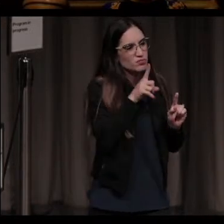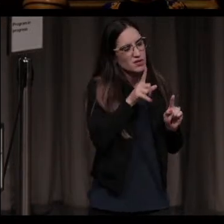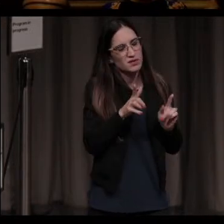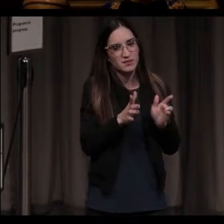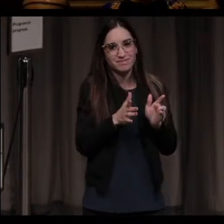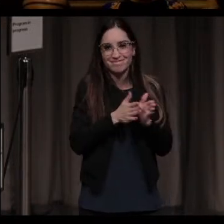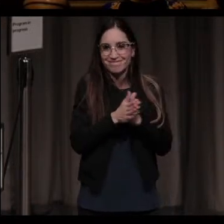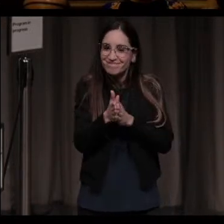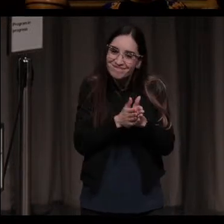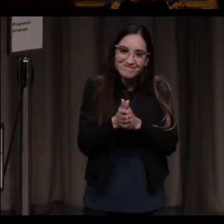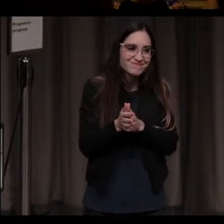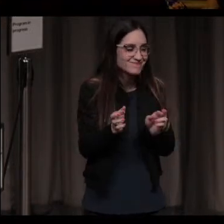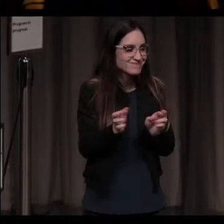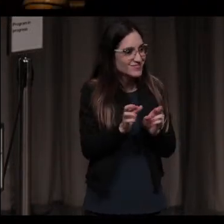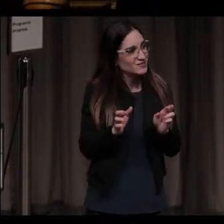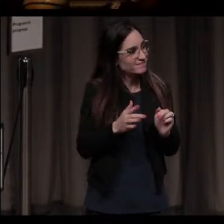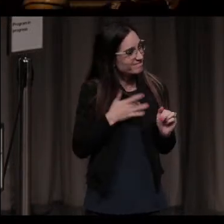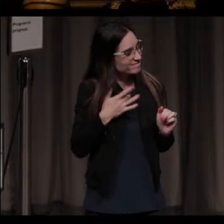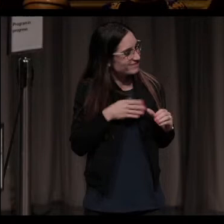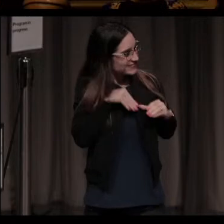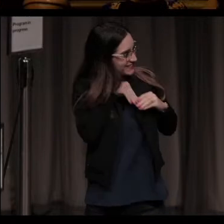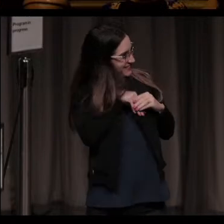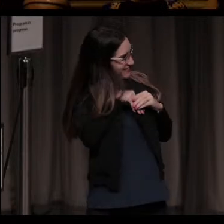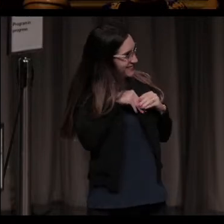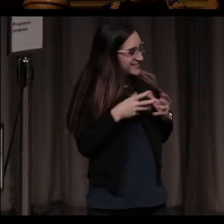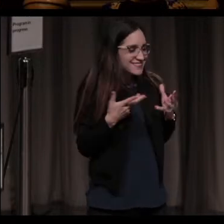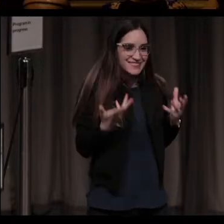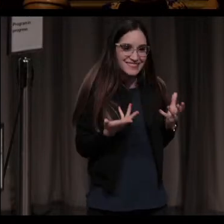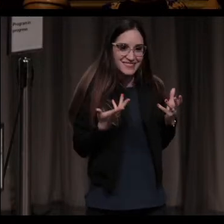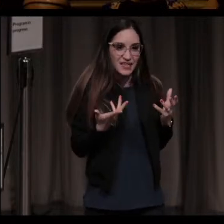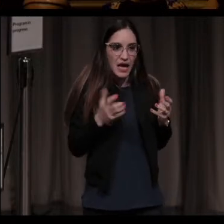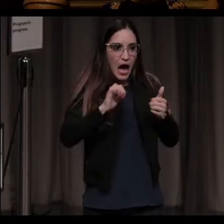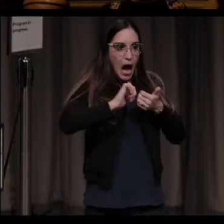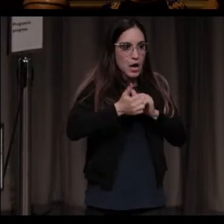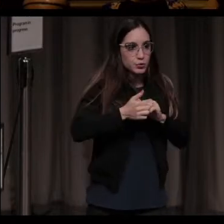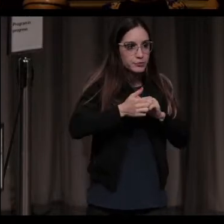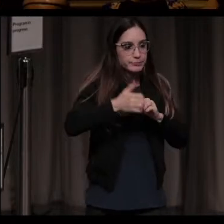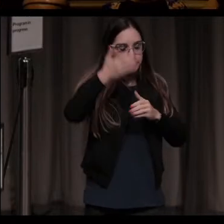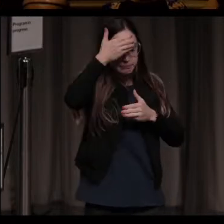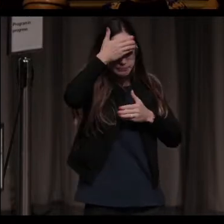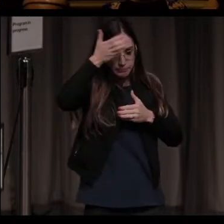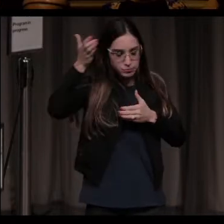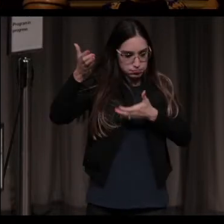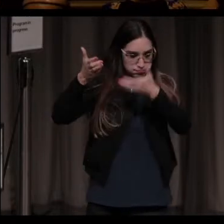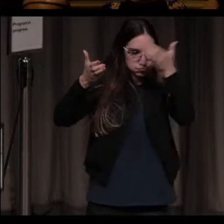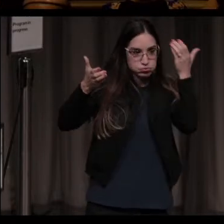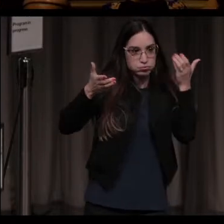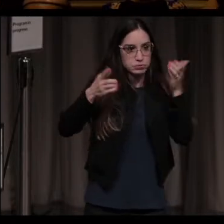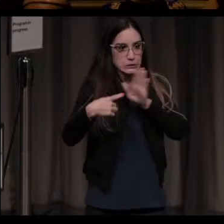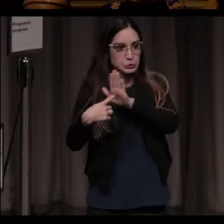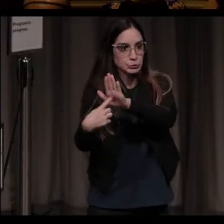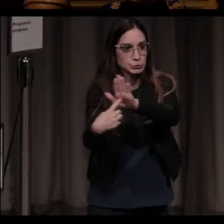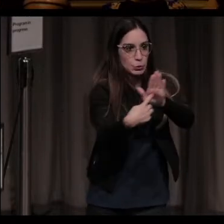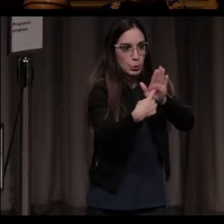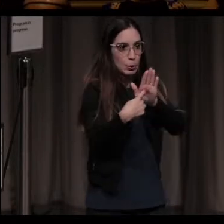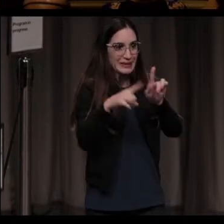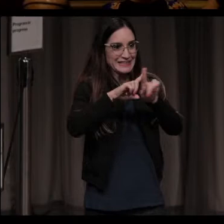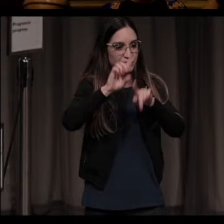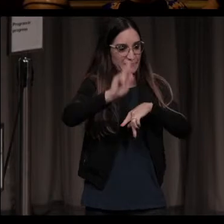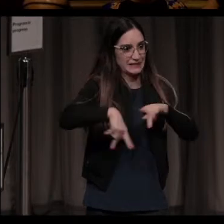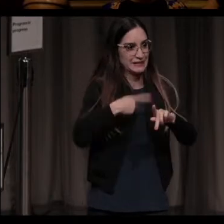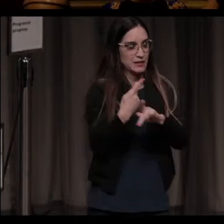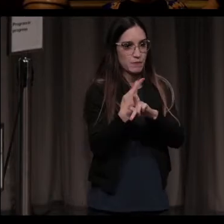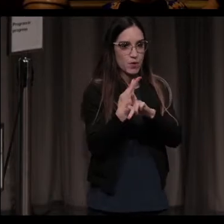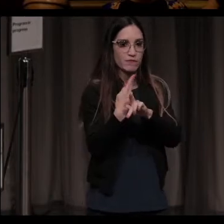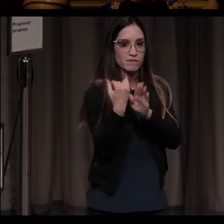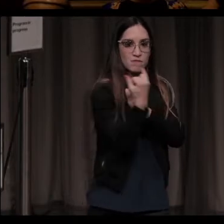about, is really, I guess, unmapping these institutions of art and how we interact with it, and making sure we're able to negotiate